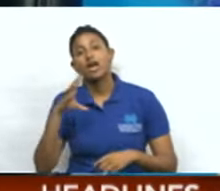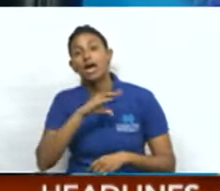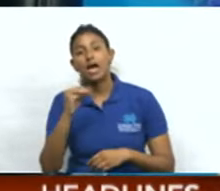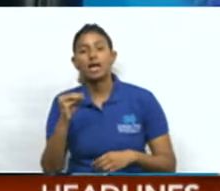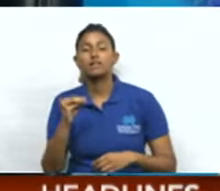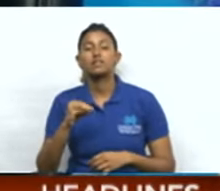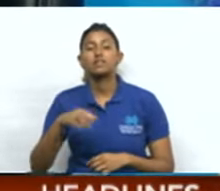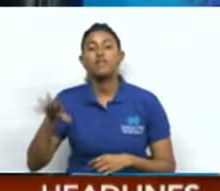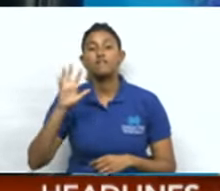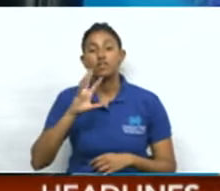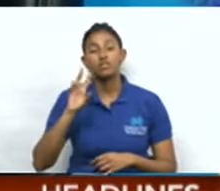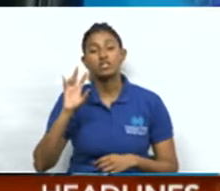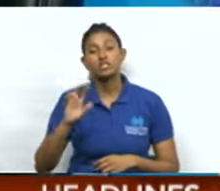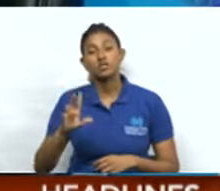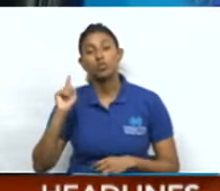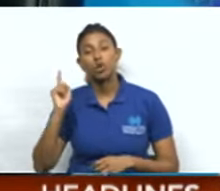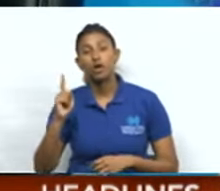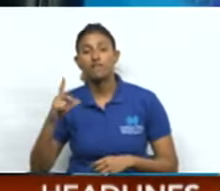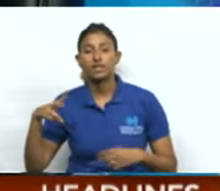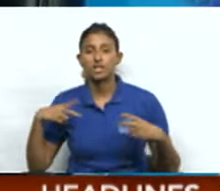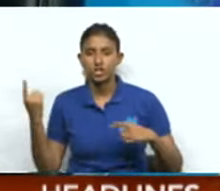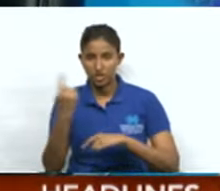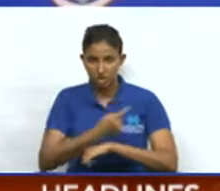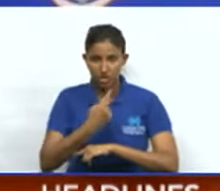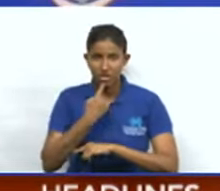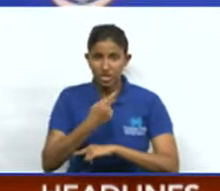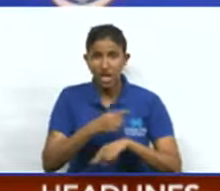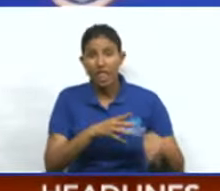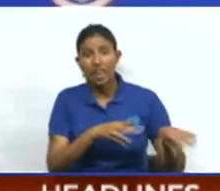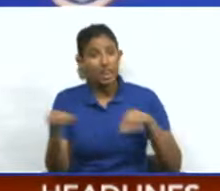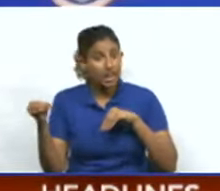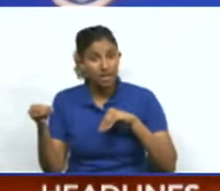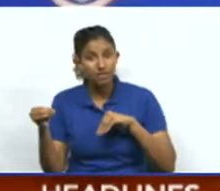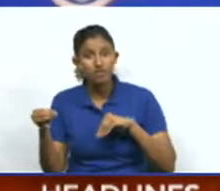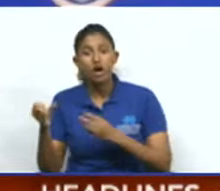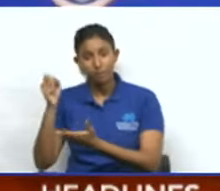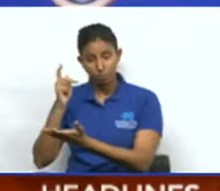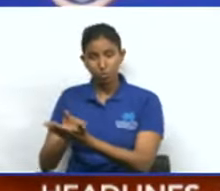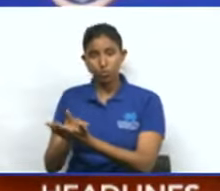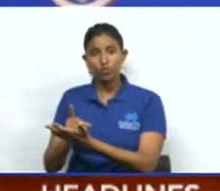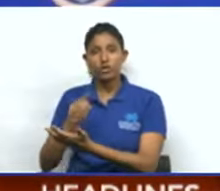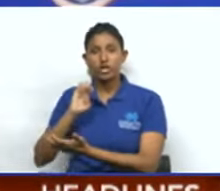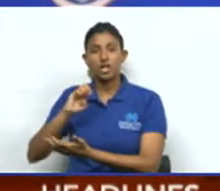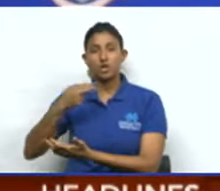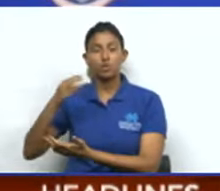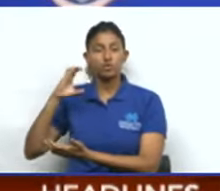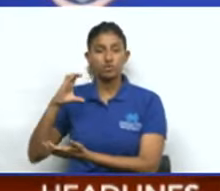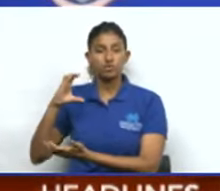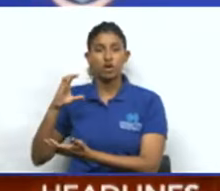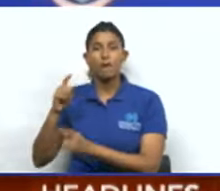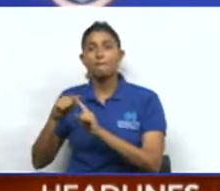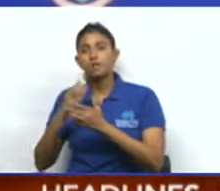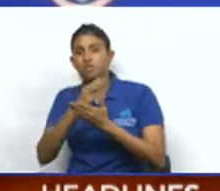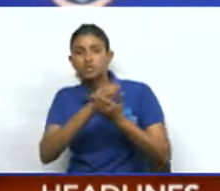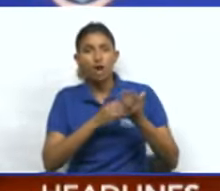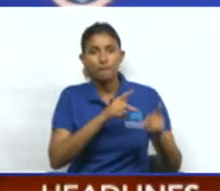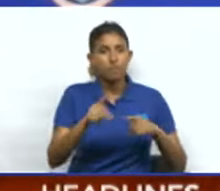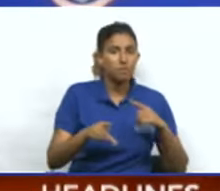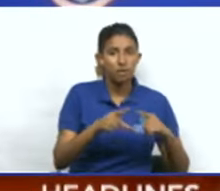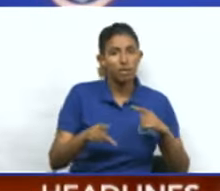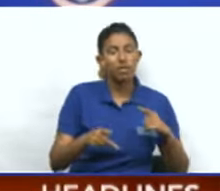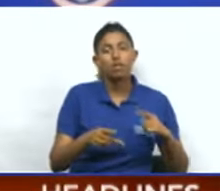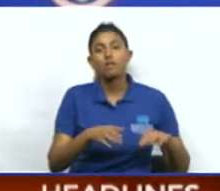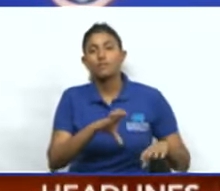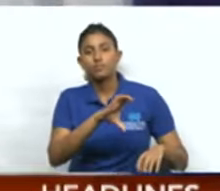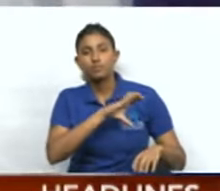Police Commissioner Erla Harewood-Christopher sanctioned the leave for the officers, while earlier this year restricting leave and recalling some officers